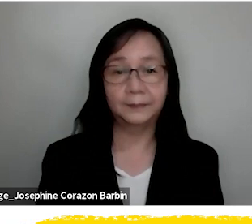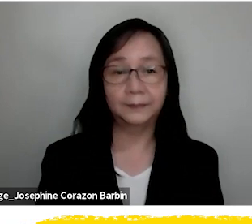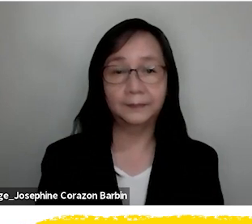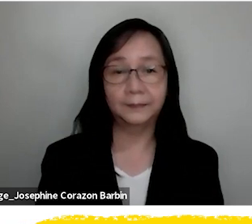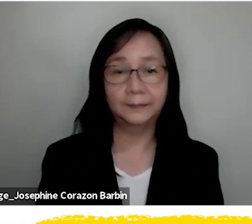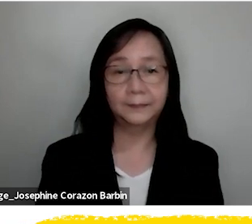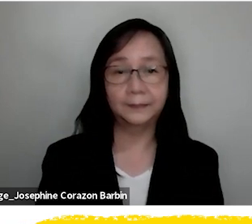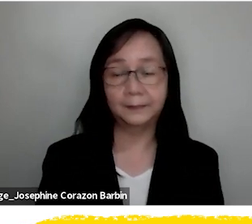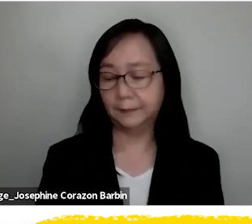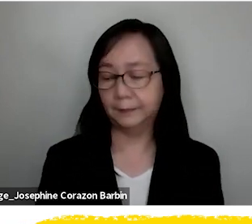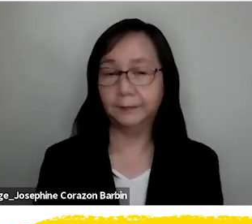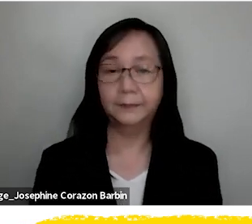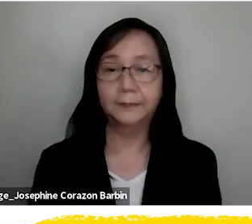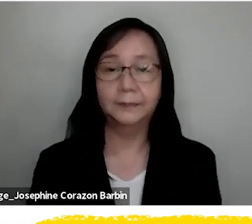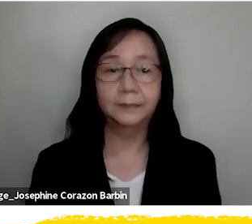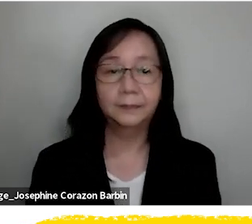start it